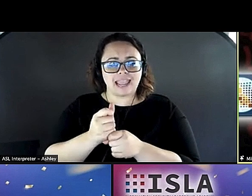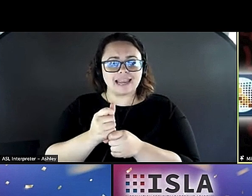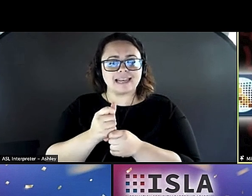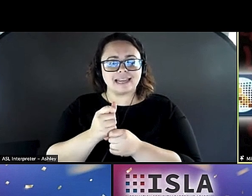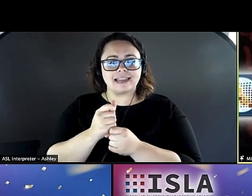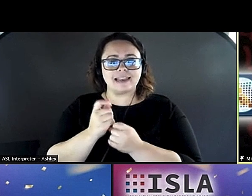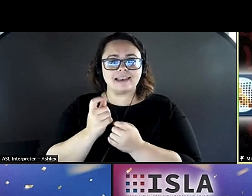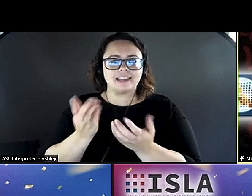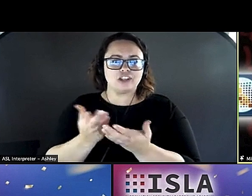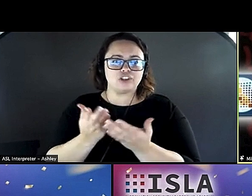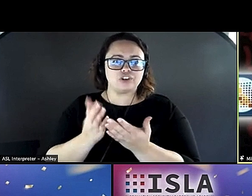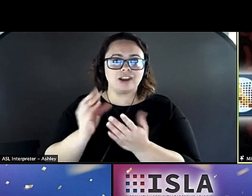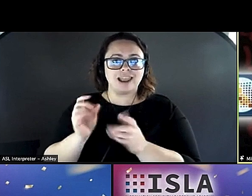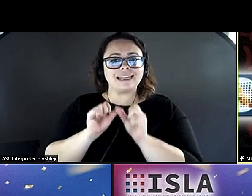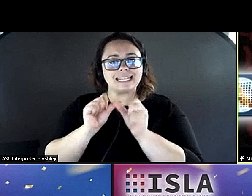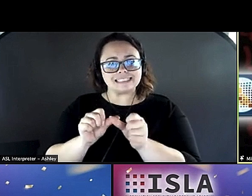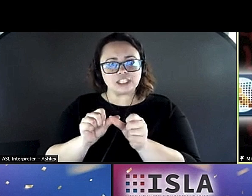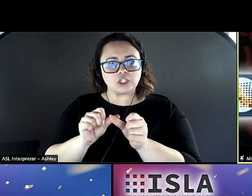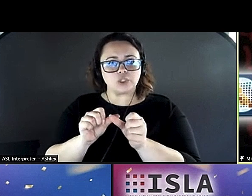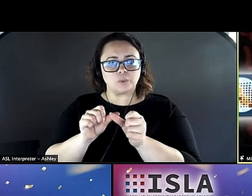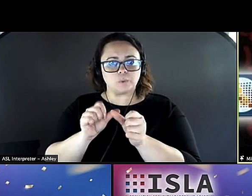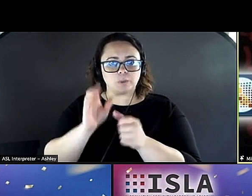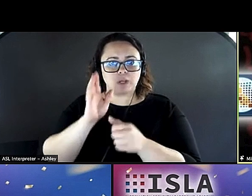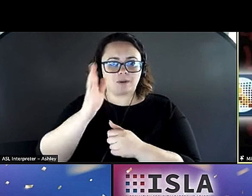created here, and continue this going forward.